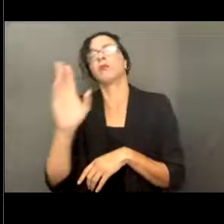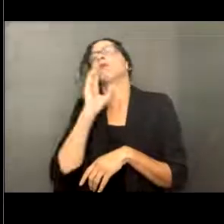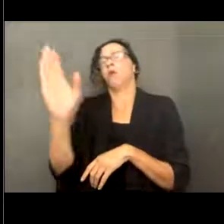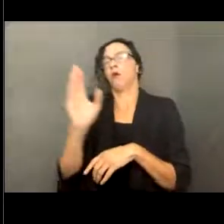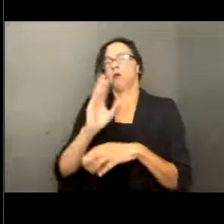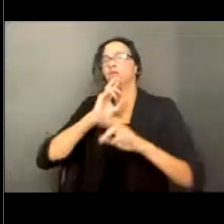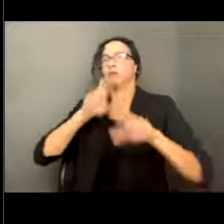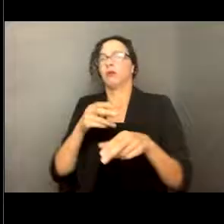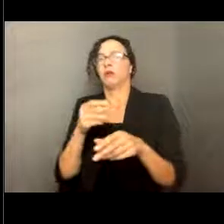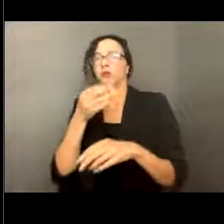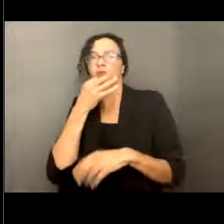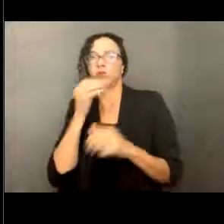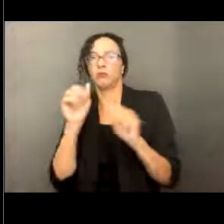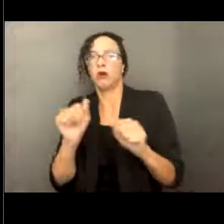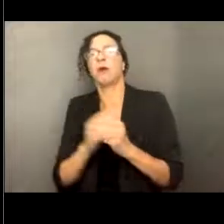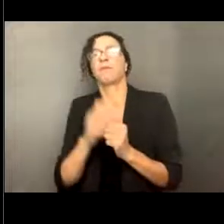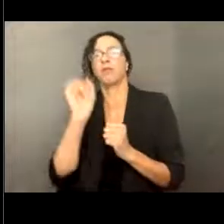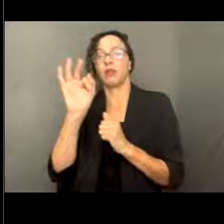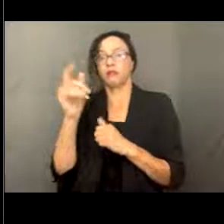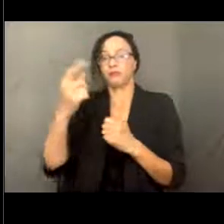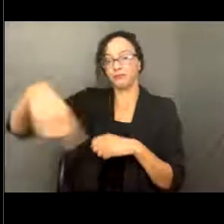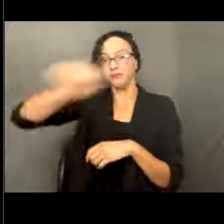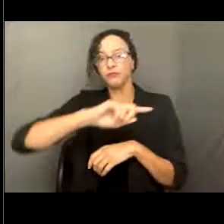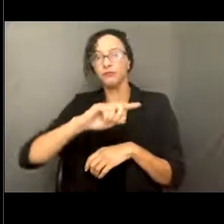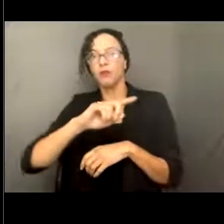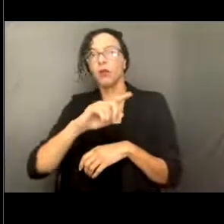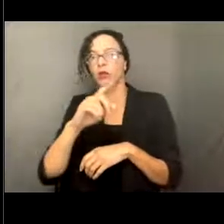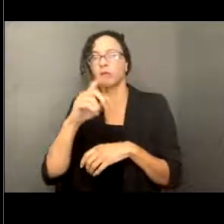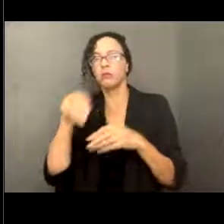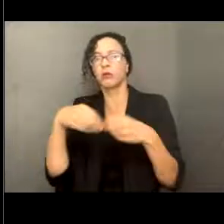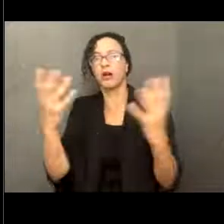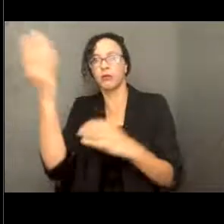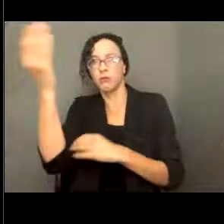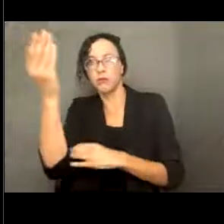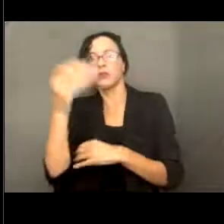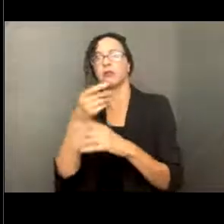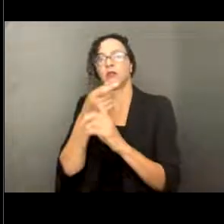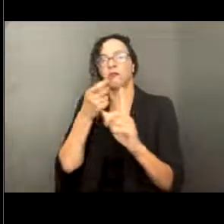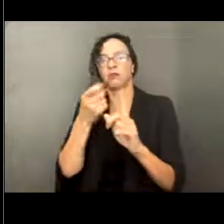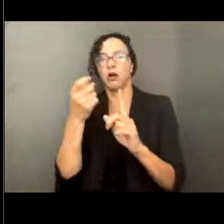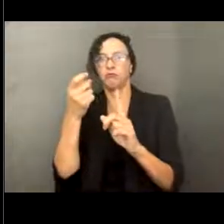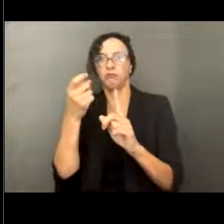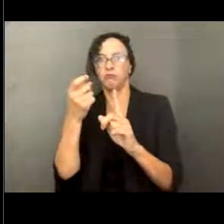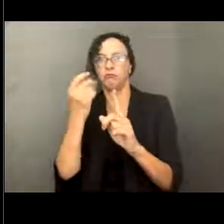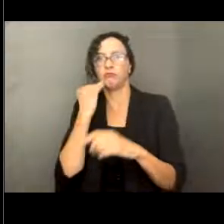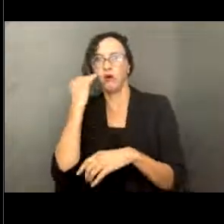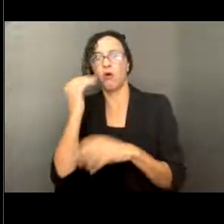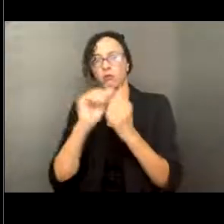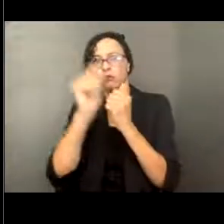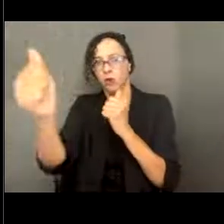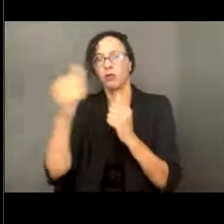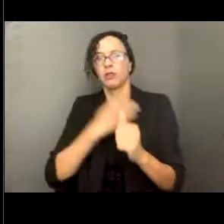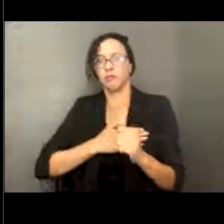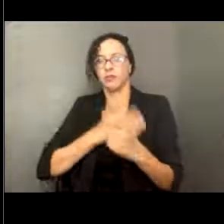remotely, please do your best to be succinct. We also hope that you will turn your camera on during your presentation if you have